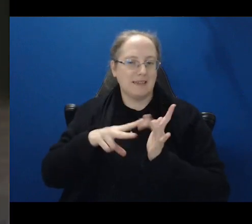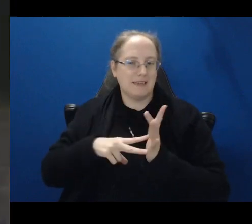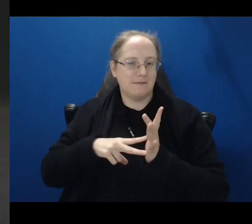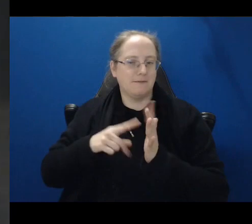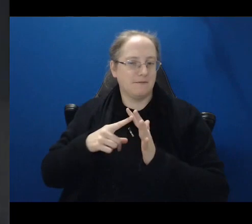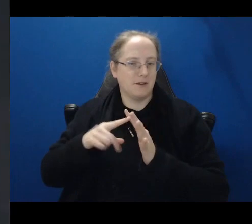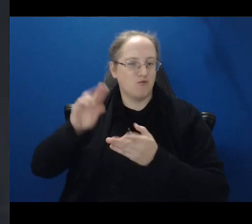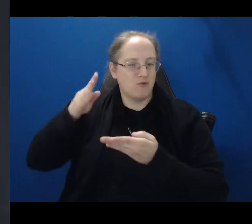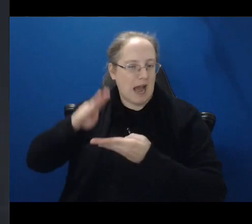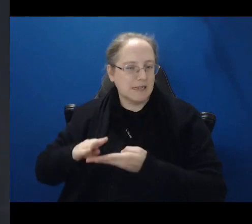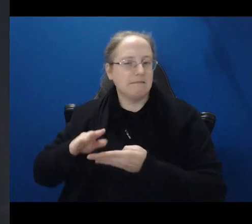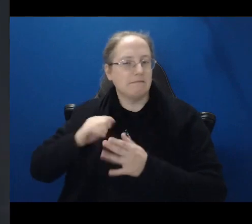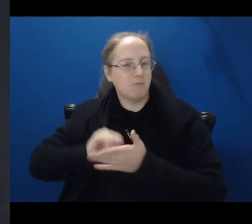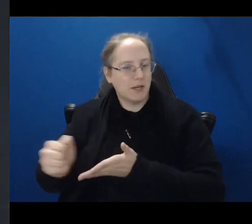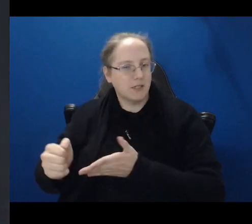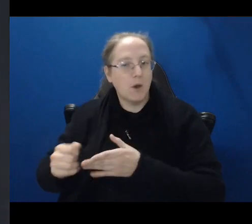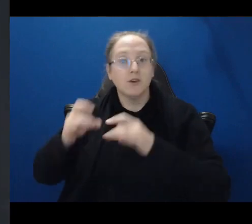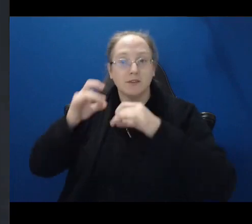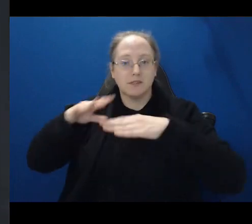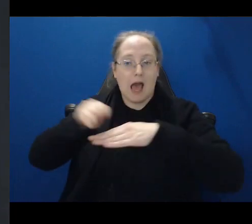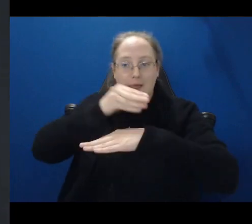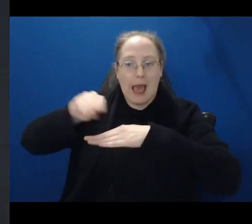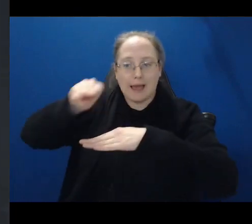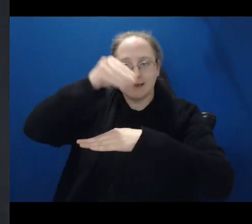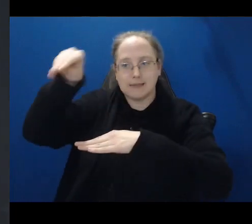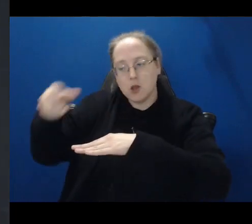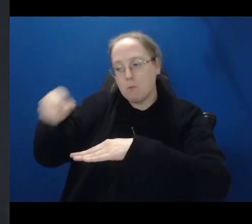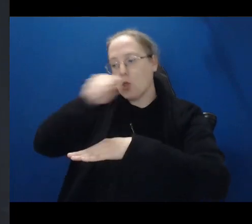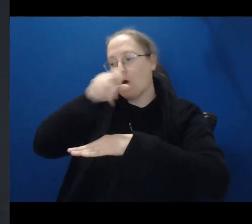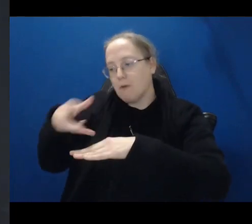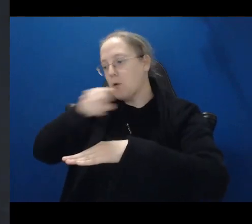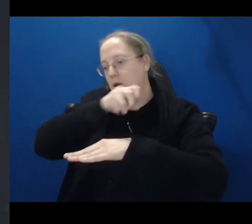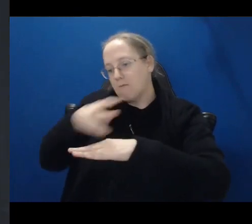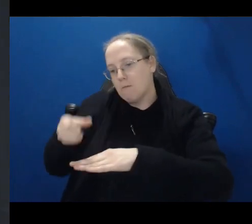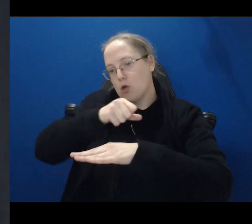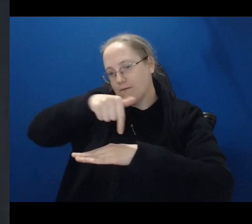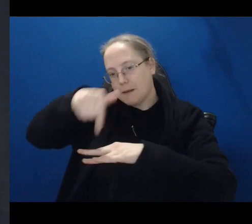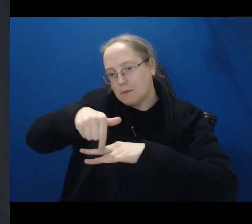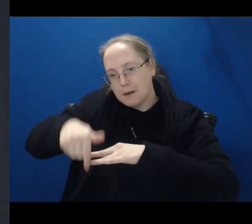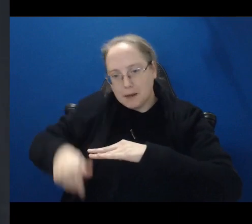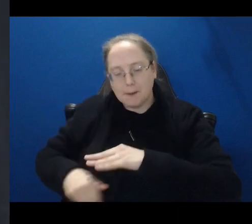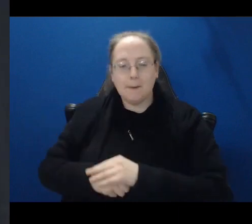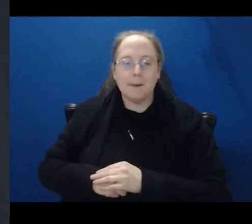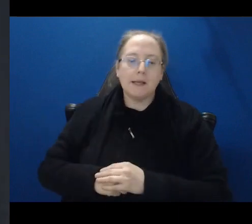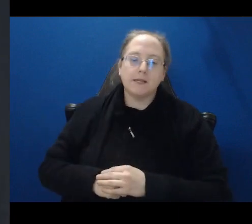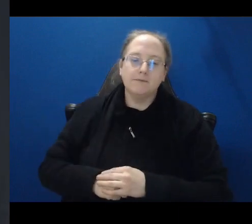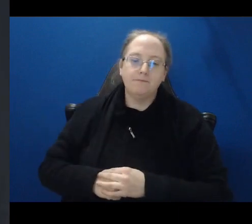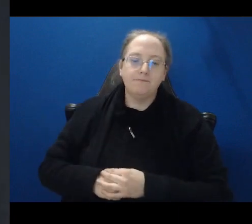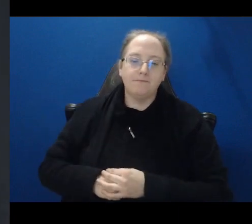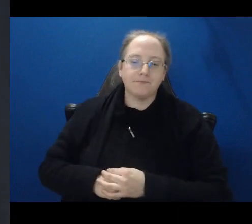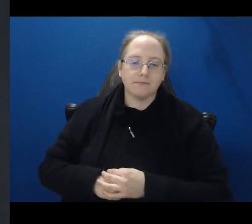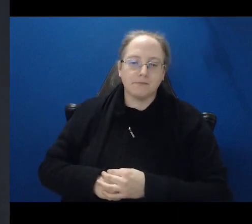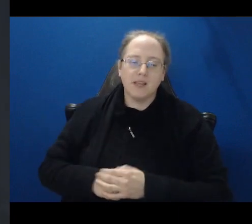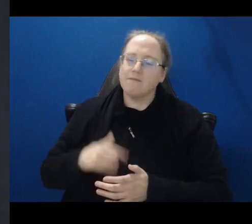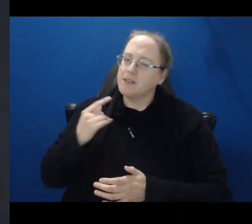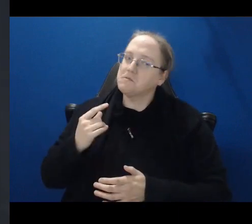pull it back. So it's something that doesn't feel like it's very different to what I do in some ways.